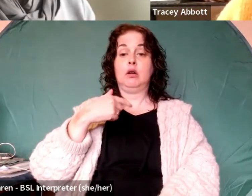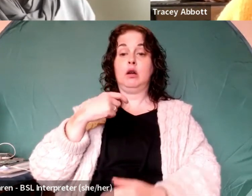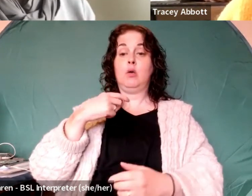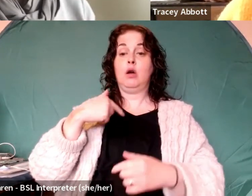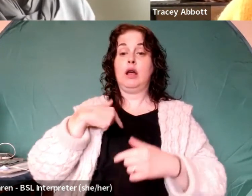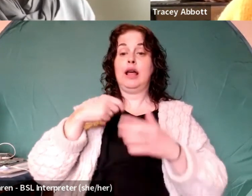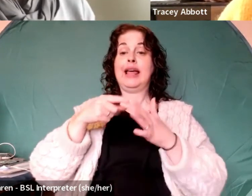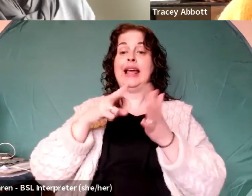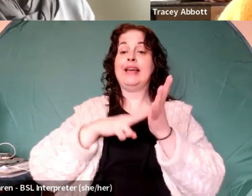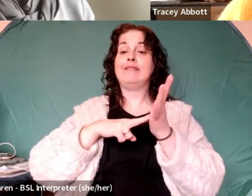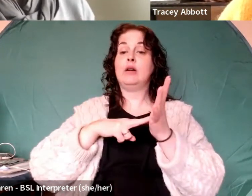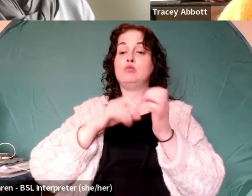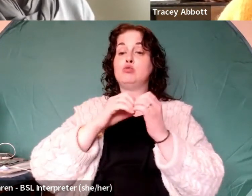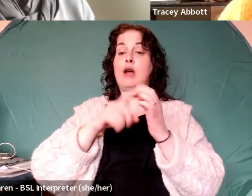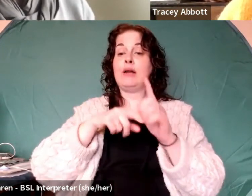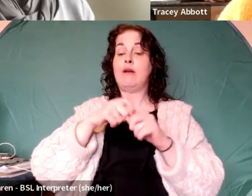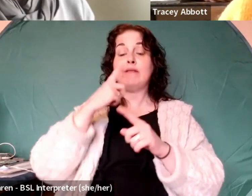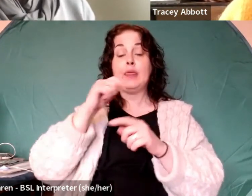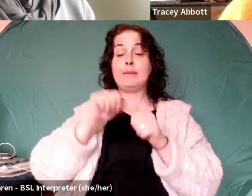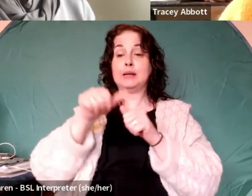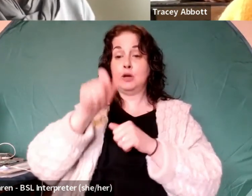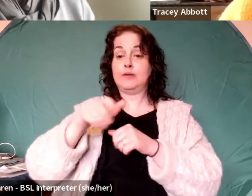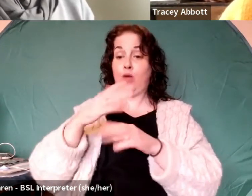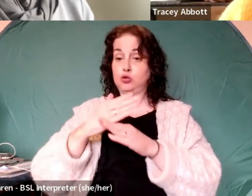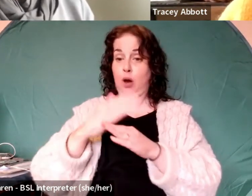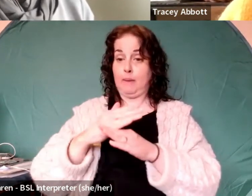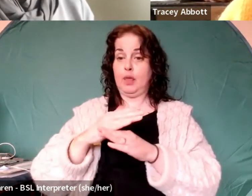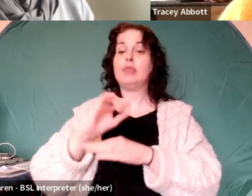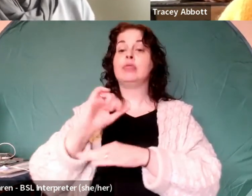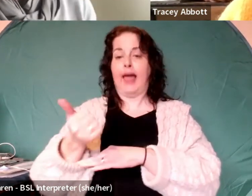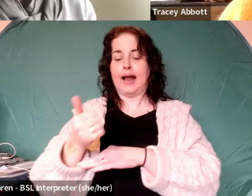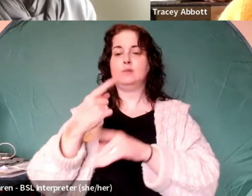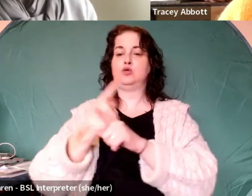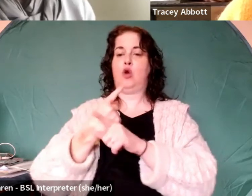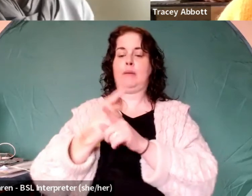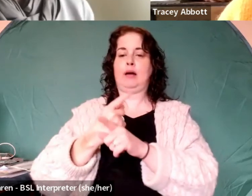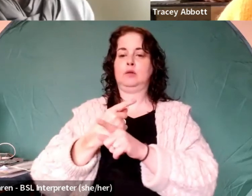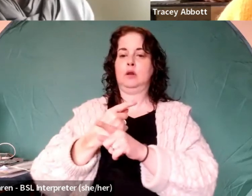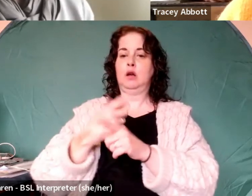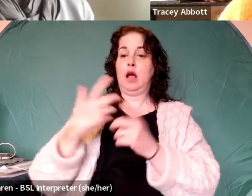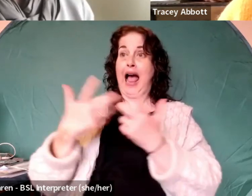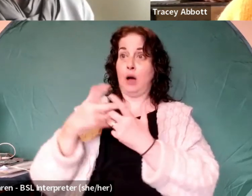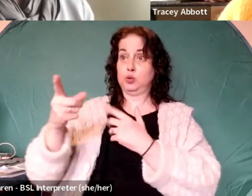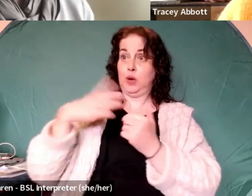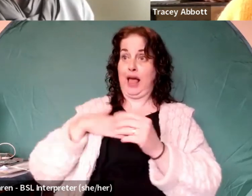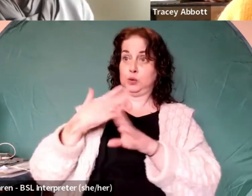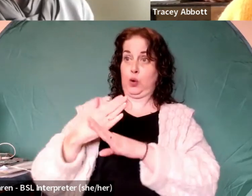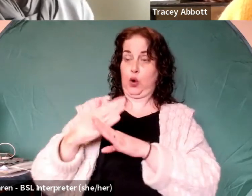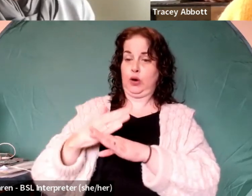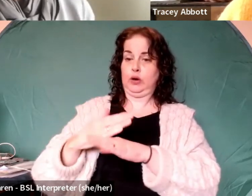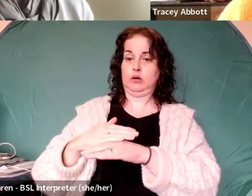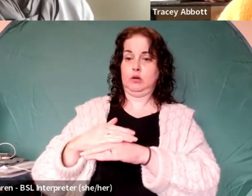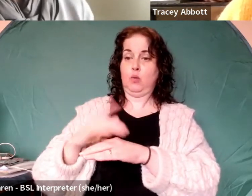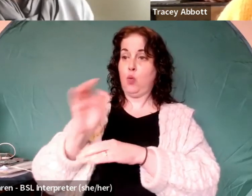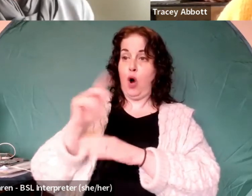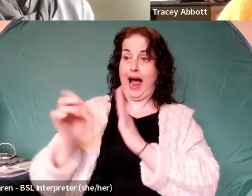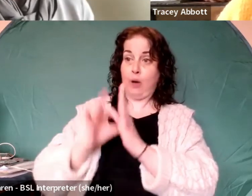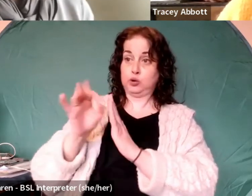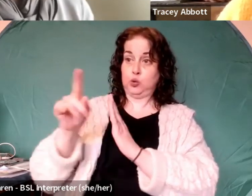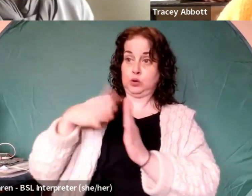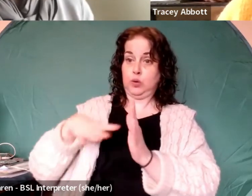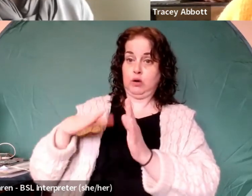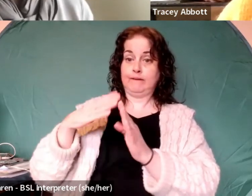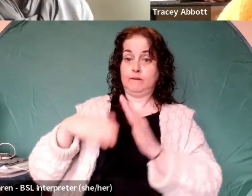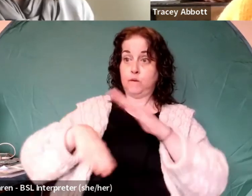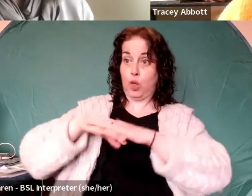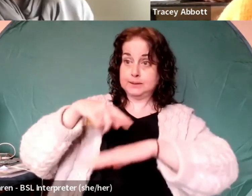kind of, we find the best person for the job. And then we talk about, okay, so how would you like to work? What hours would you like to work? Would you like to